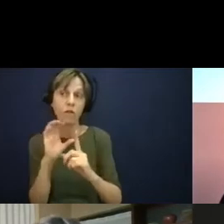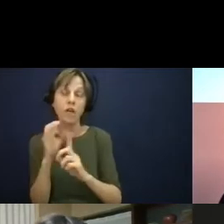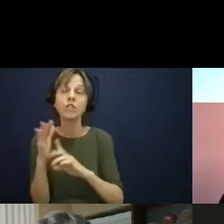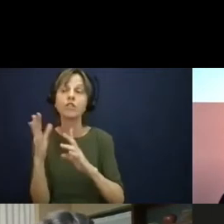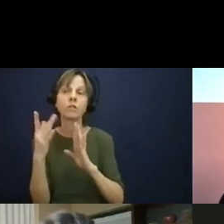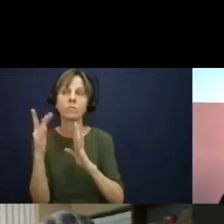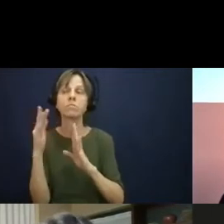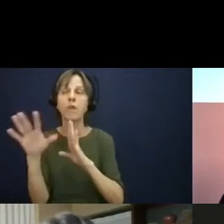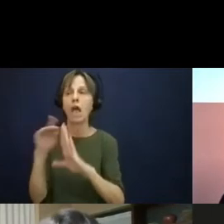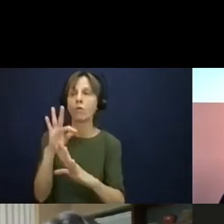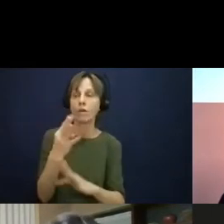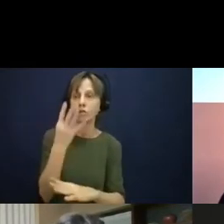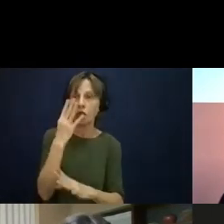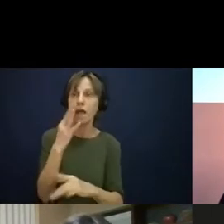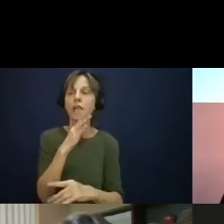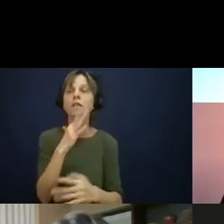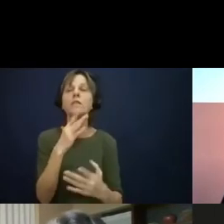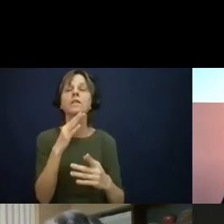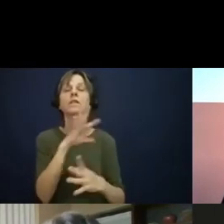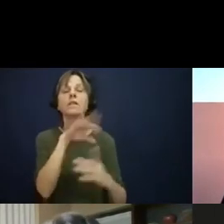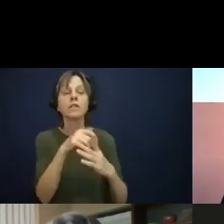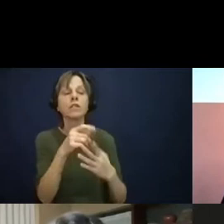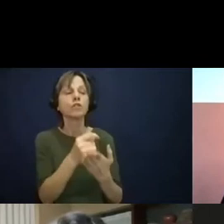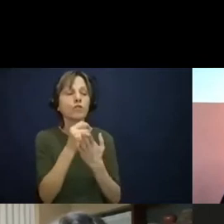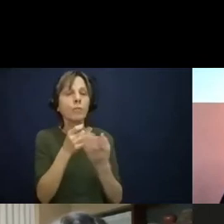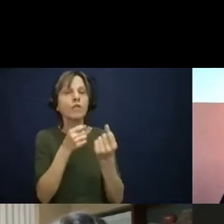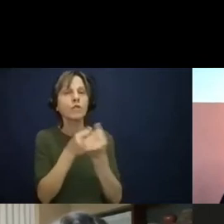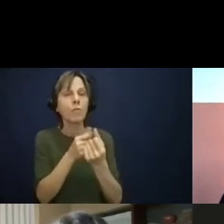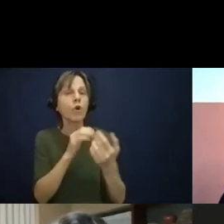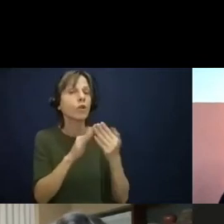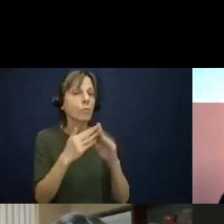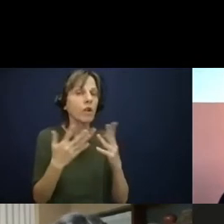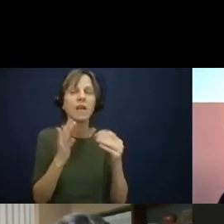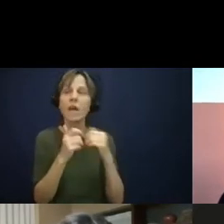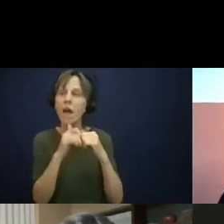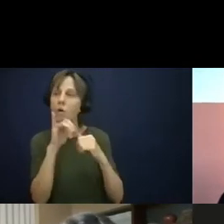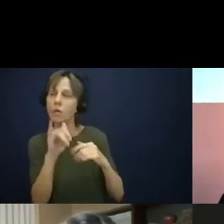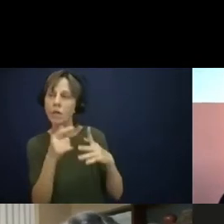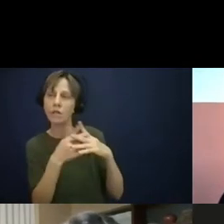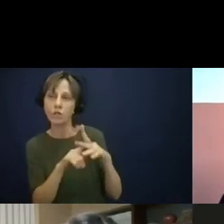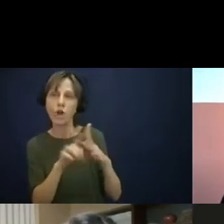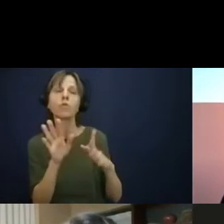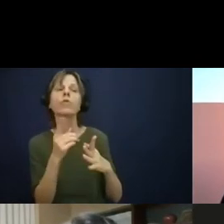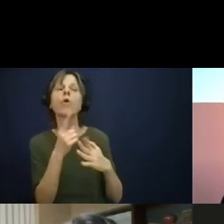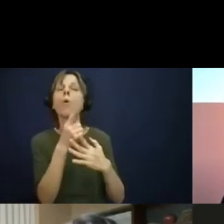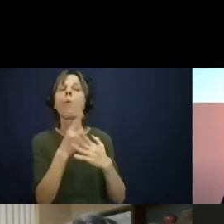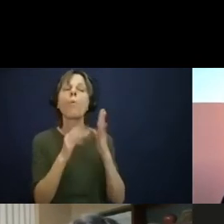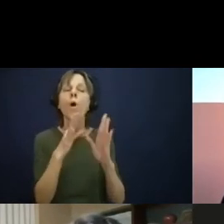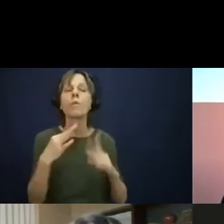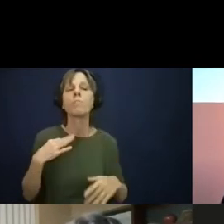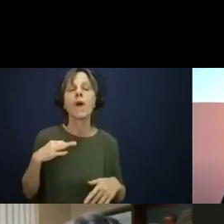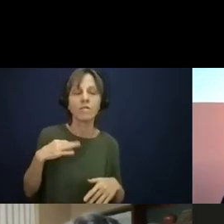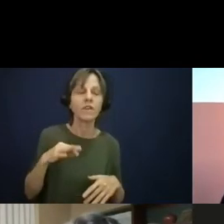and into supports in the community. How did this get started? And what have been the benefits and the practical considerations